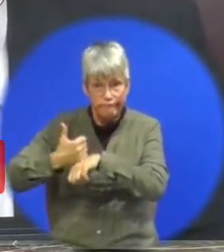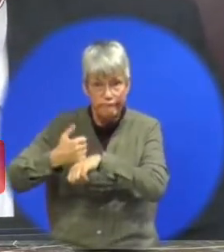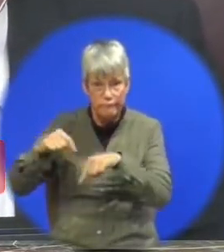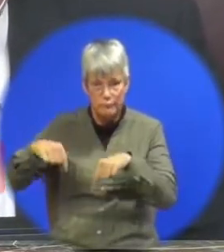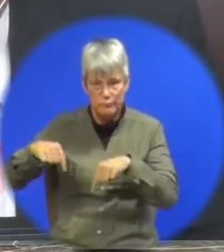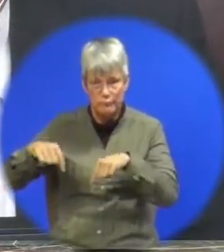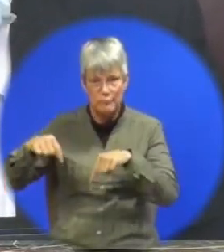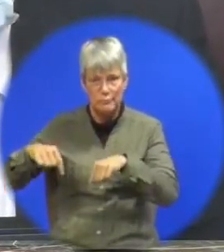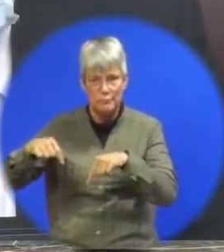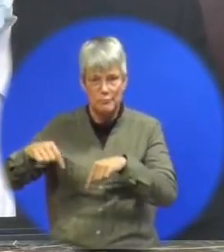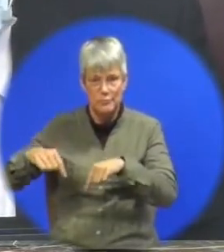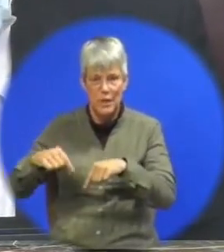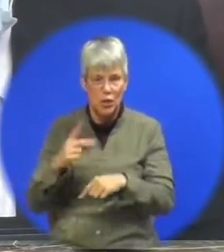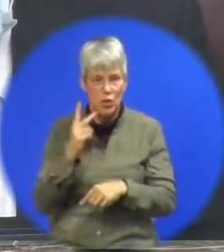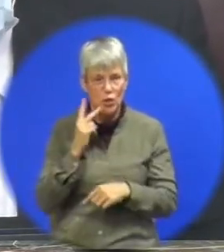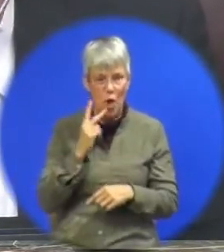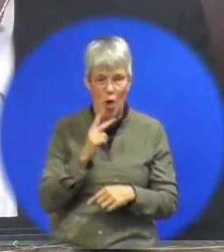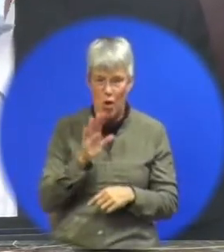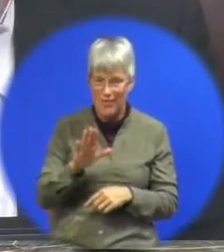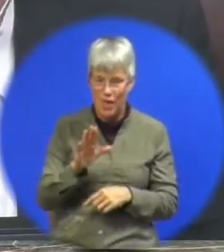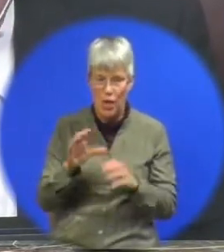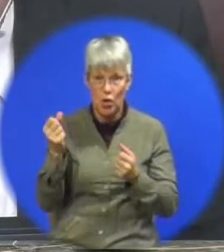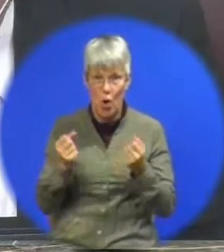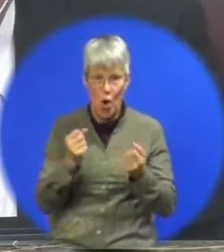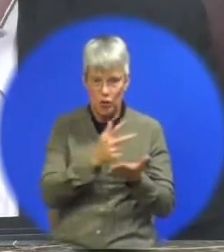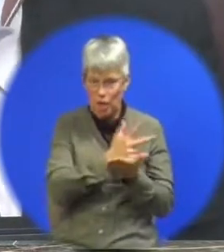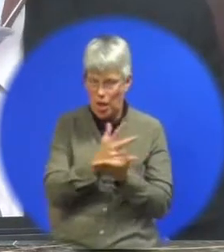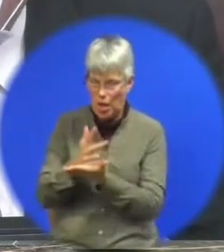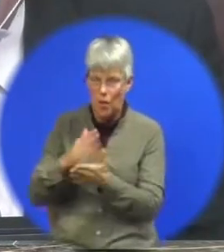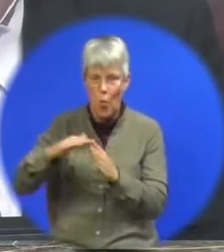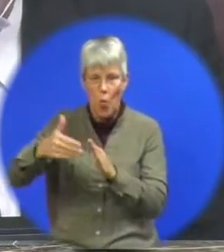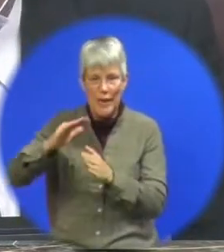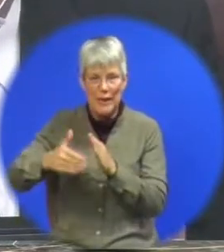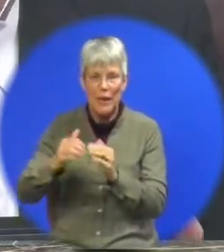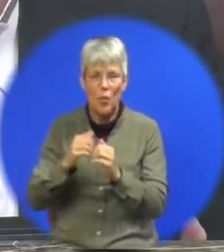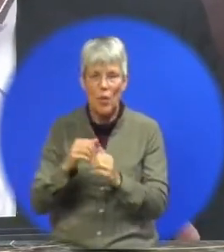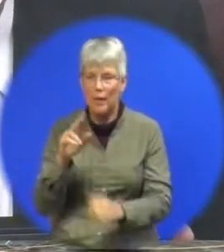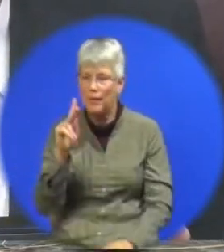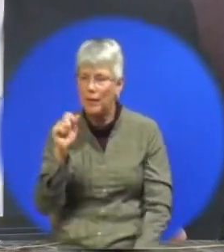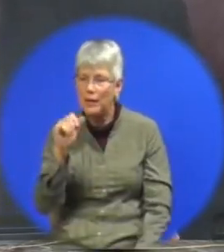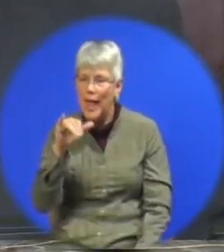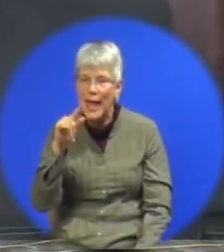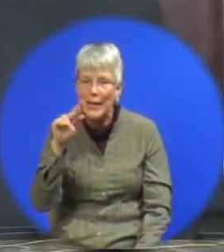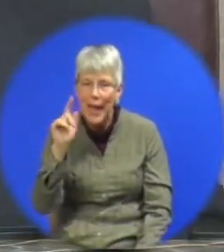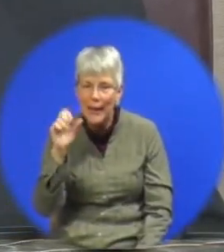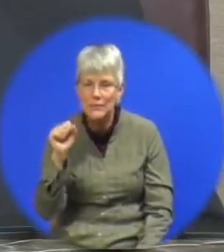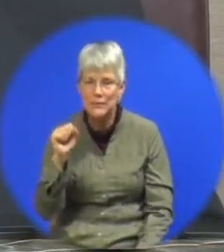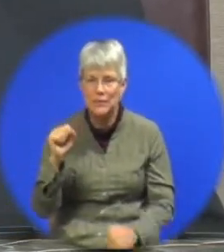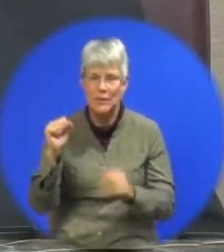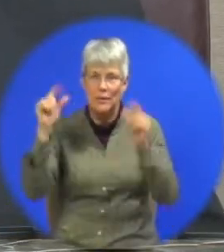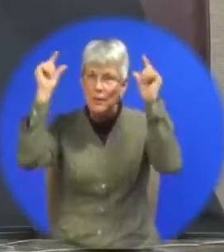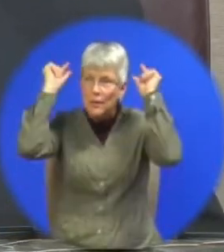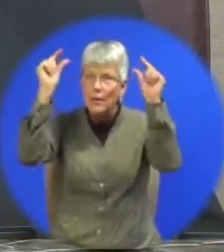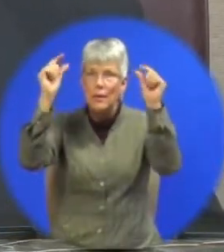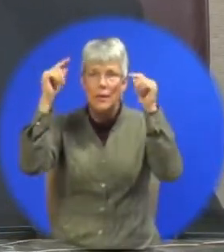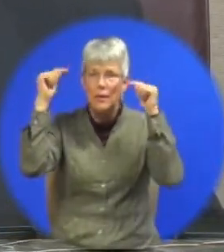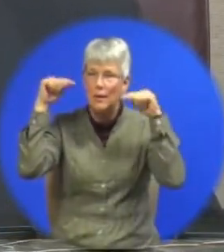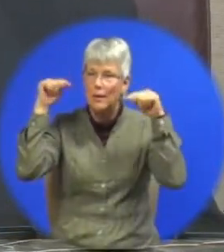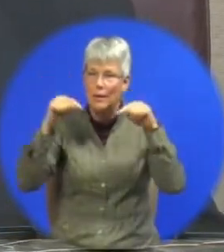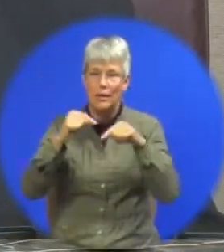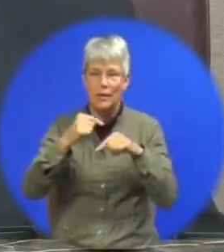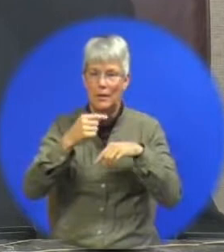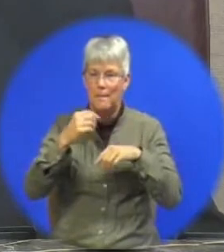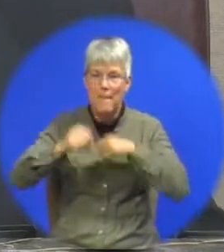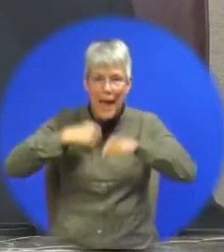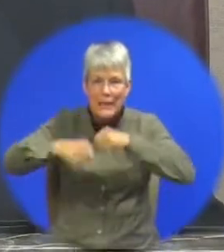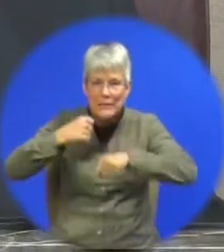of cars in their parking lot on the weekends that had kayak racks, had bike racks on the back of it. Well over half the